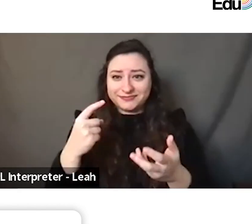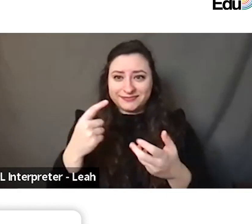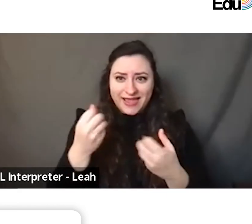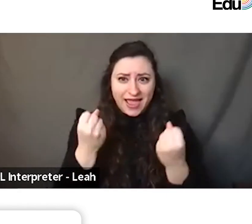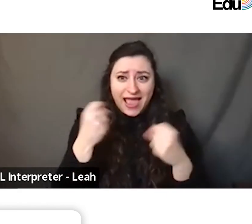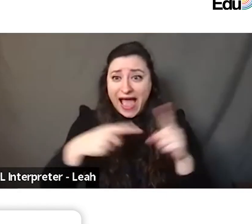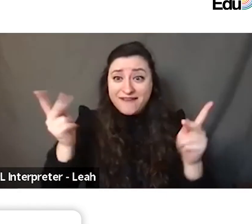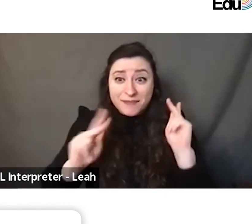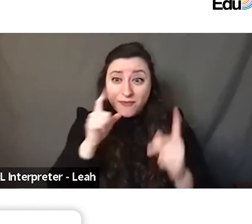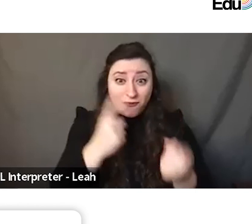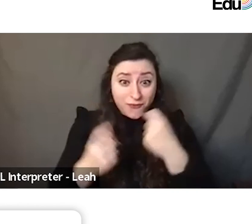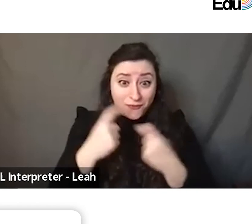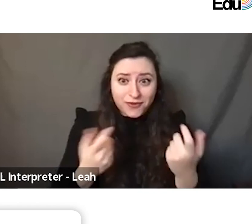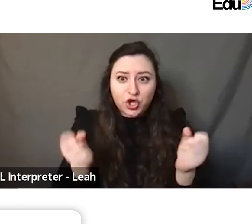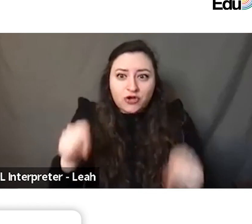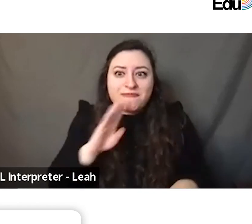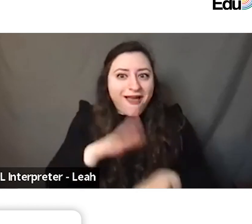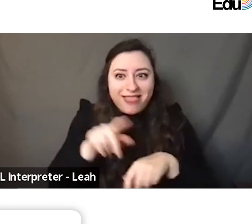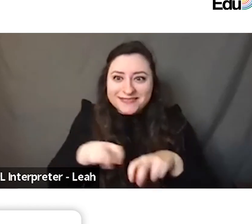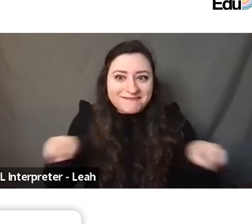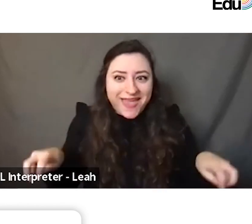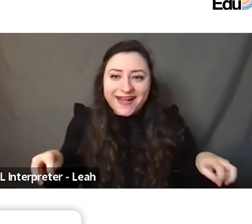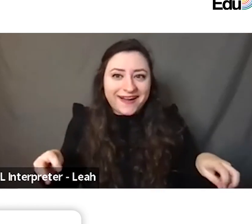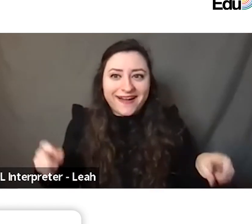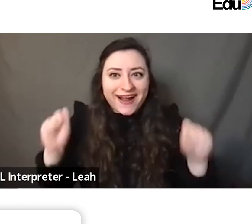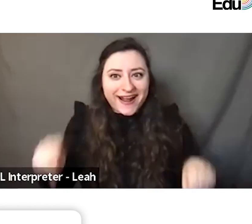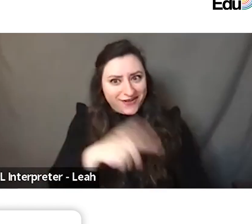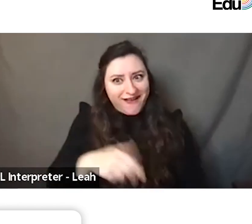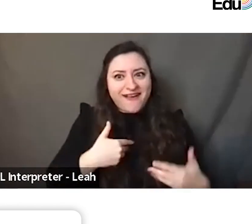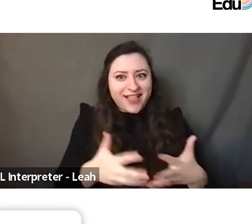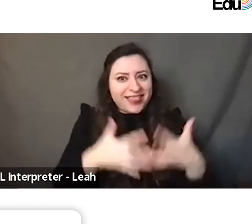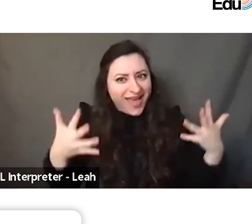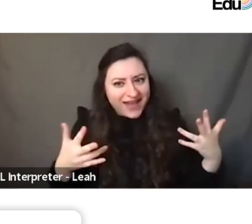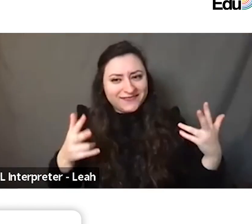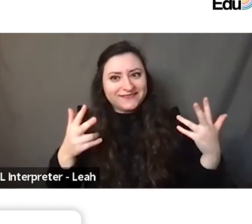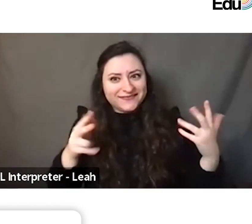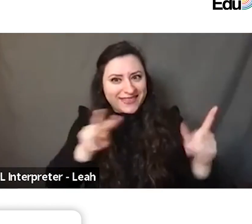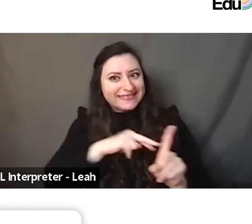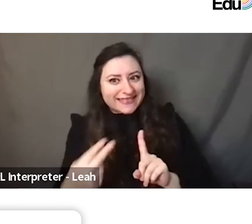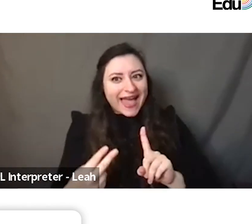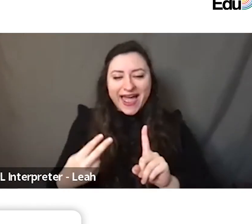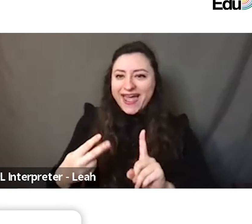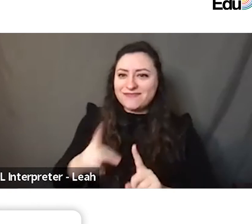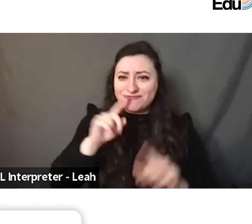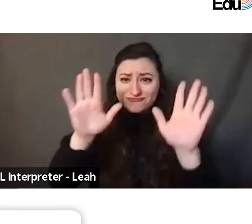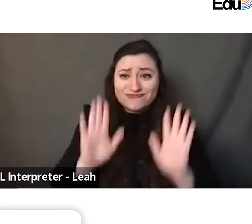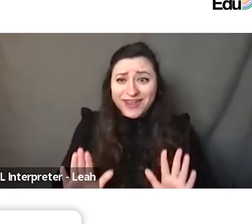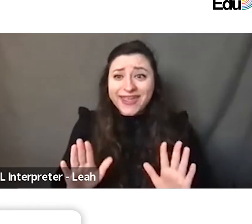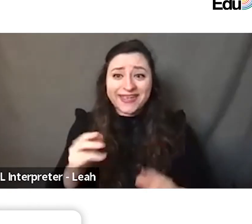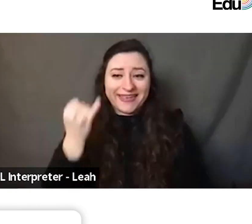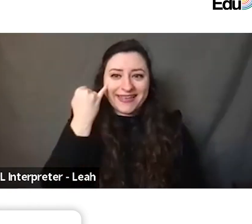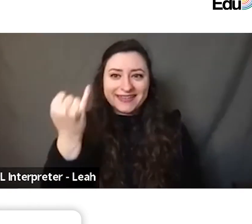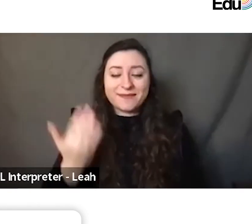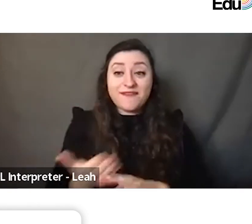people who asked a question probably could have been on this panel, because y'all have a lot of insight and really wonderful ideas. And before we came